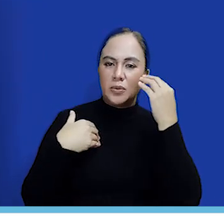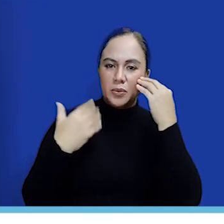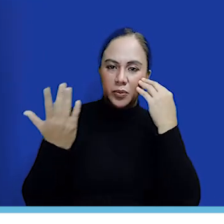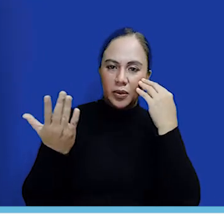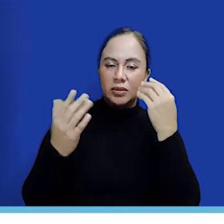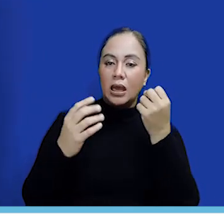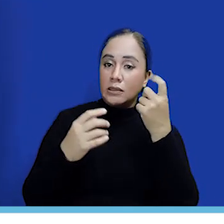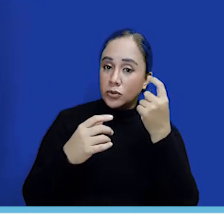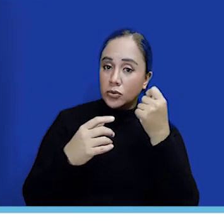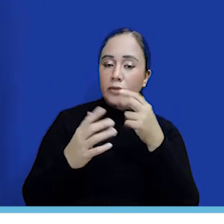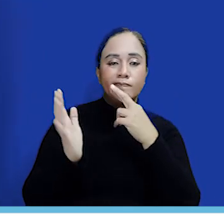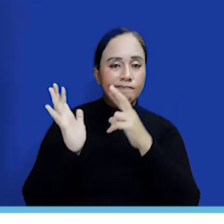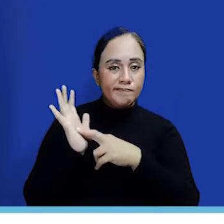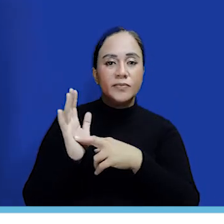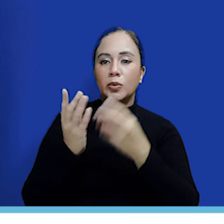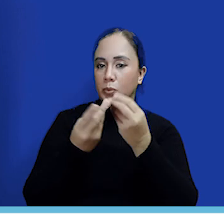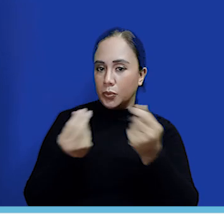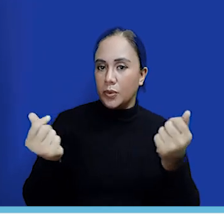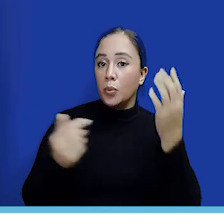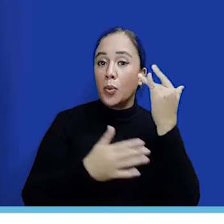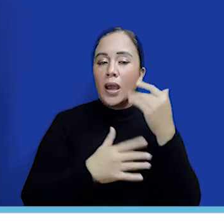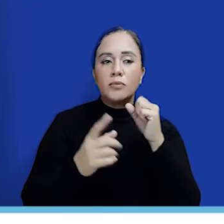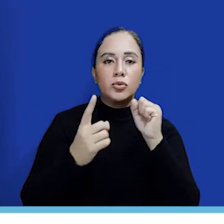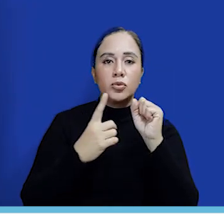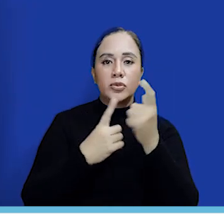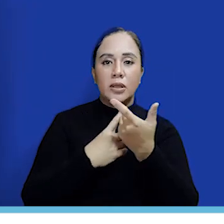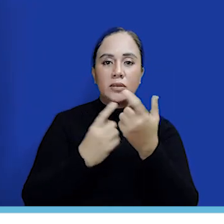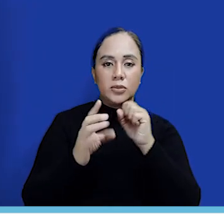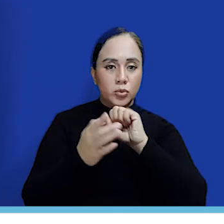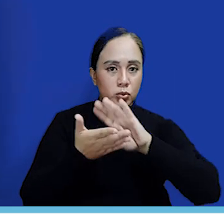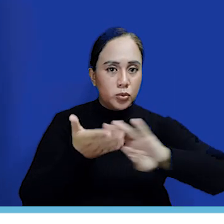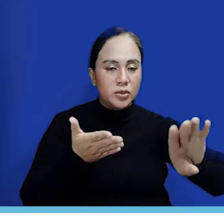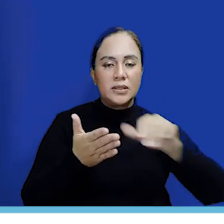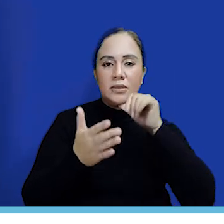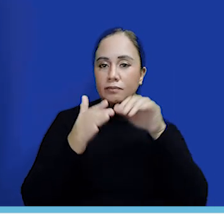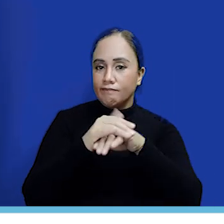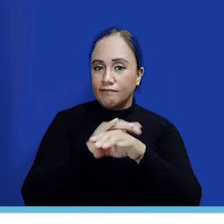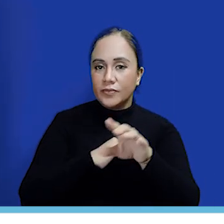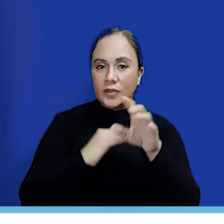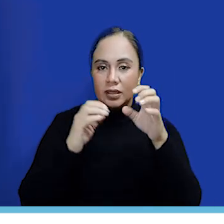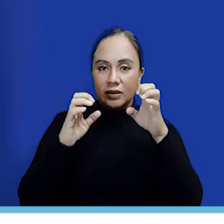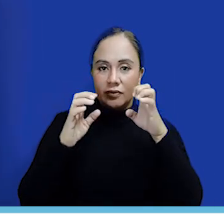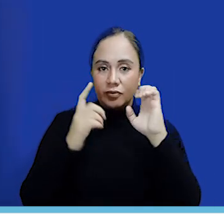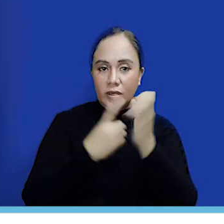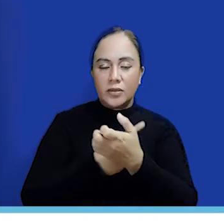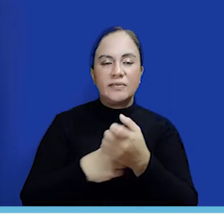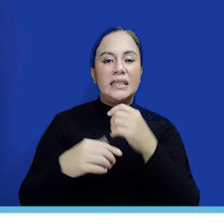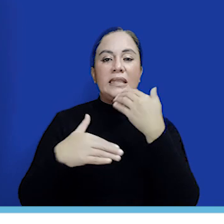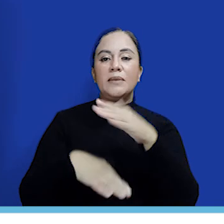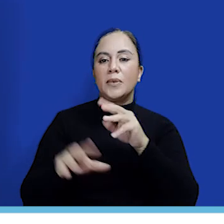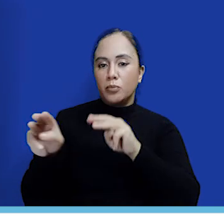known, understood, reported, and addressed because of social exclusion, inaccessible environments,